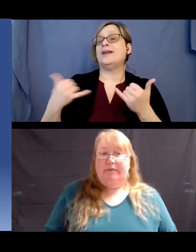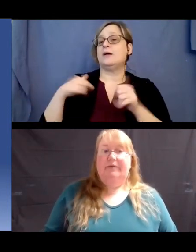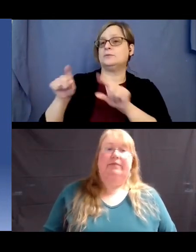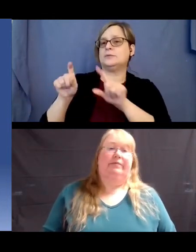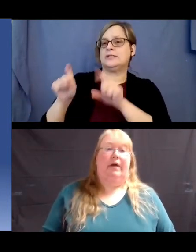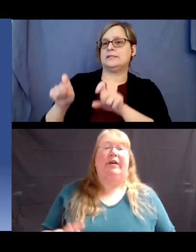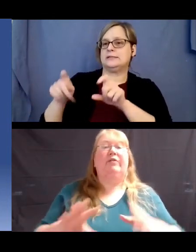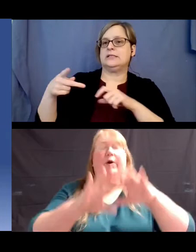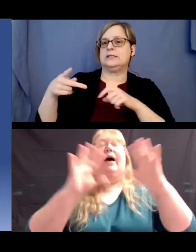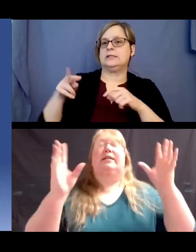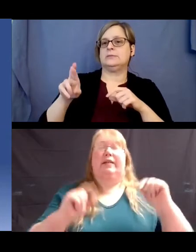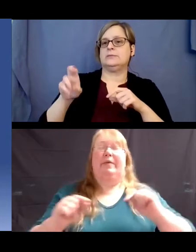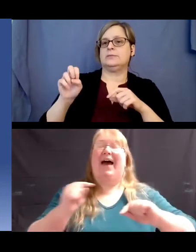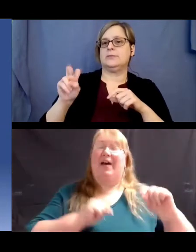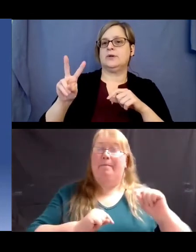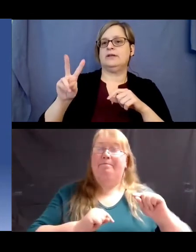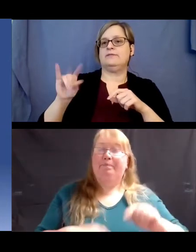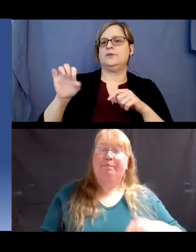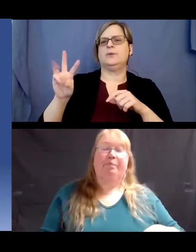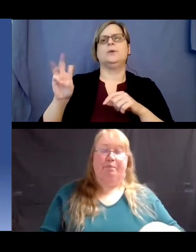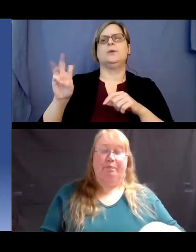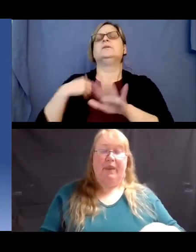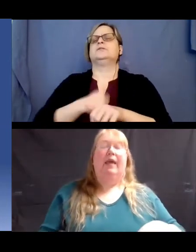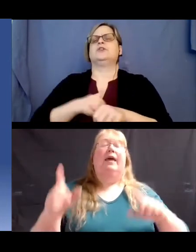However, let me back up.